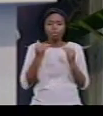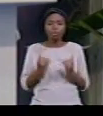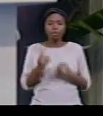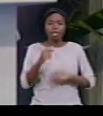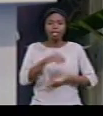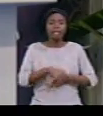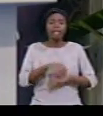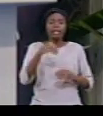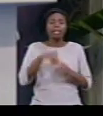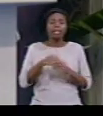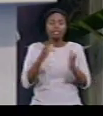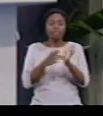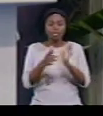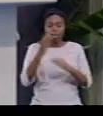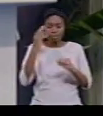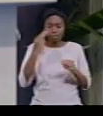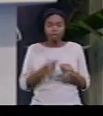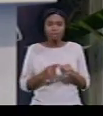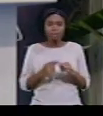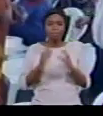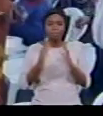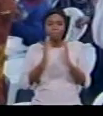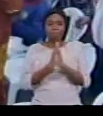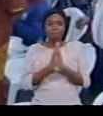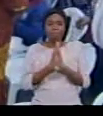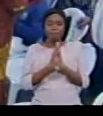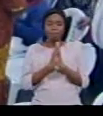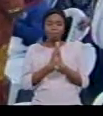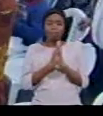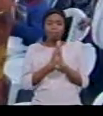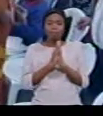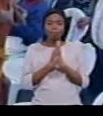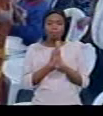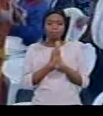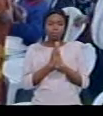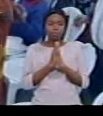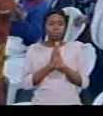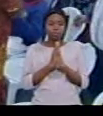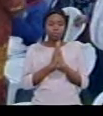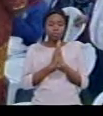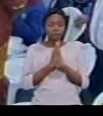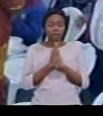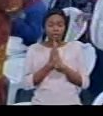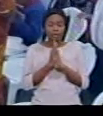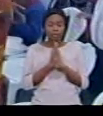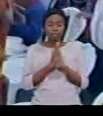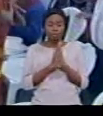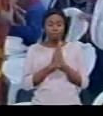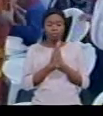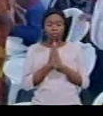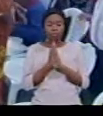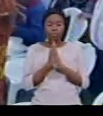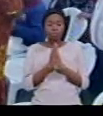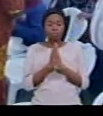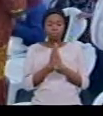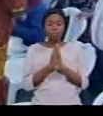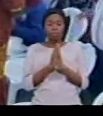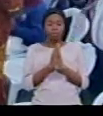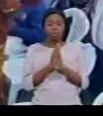Jesus' name. Open your mouth and call upon the name of the Lord. Talk to the Lord.